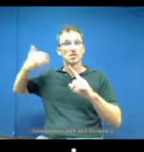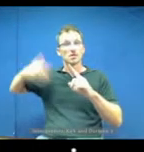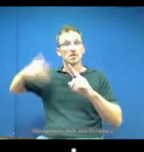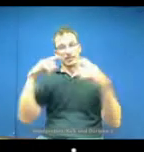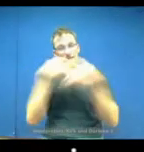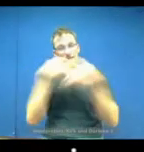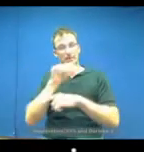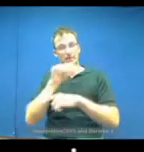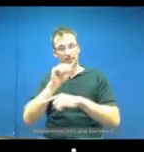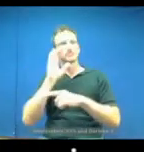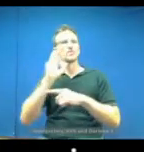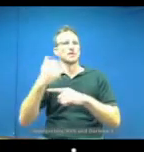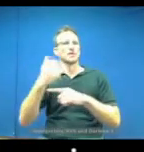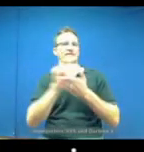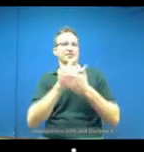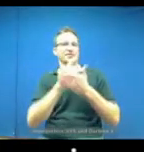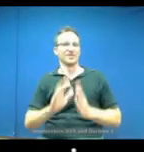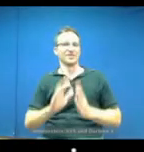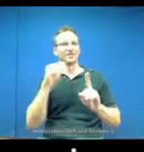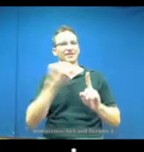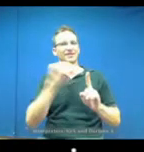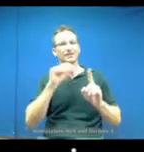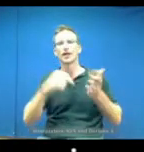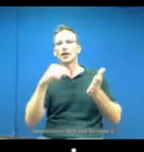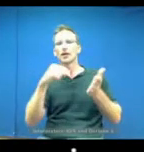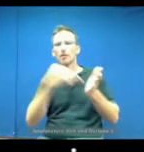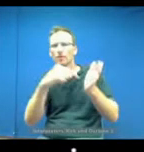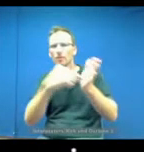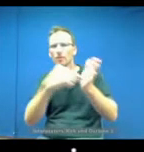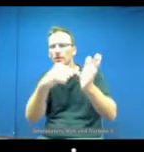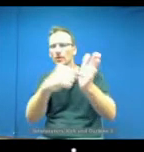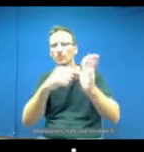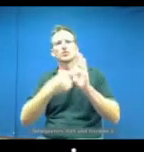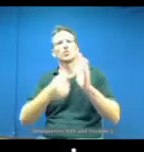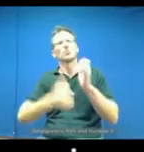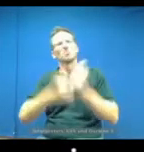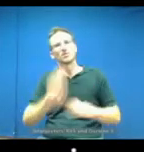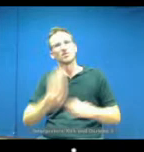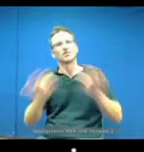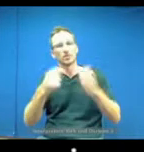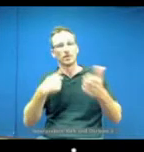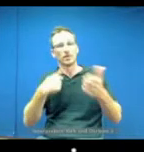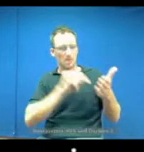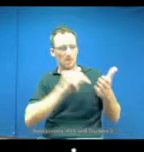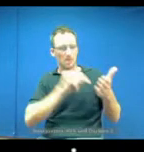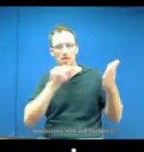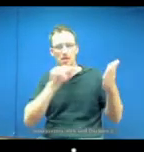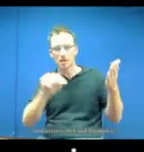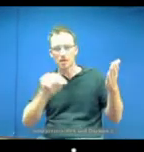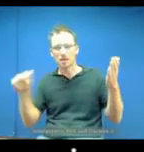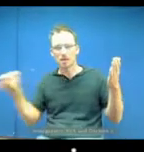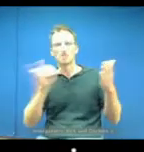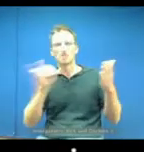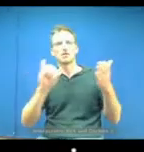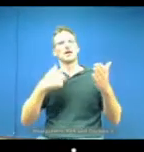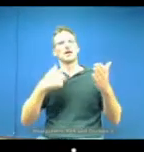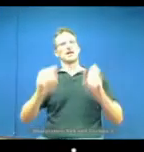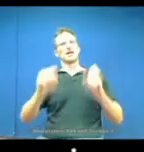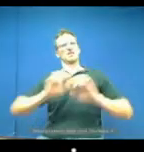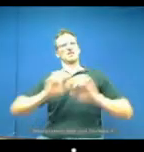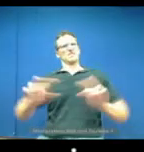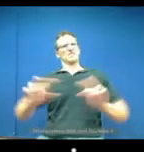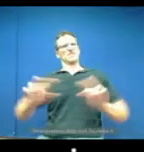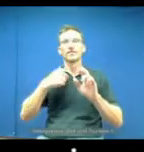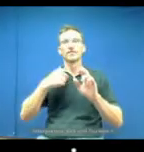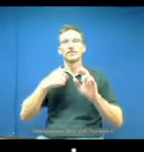pertinent documents and the relevant history so that you can be as prepared as possible for whatever the parties with this long history are